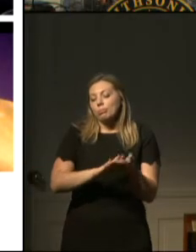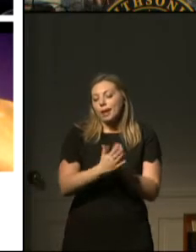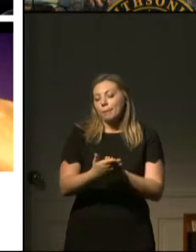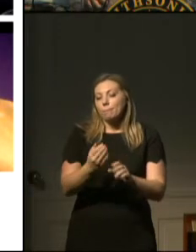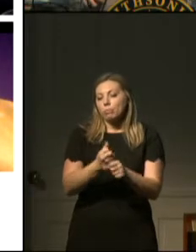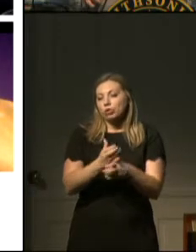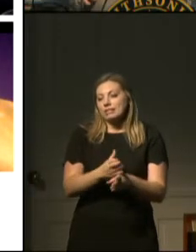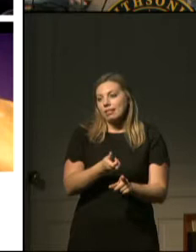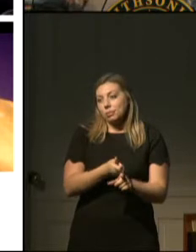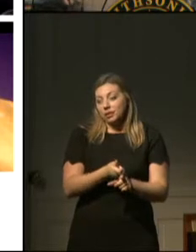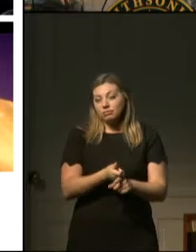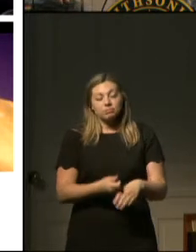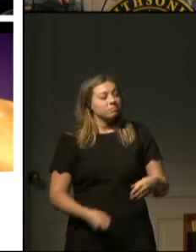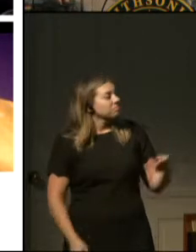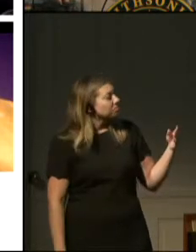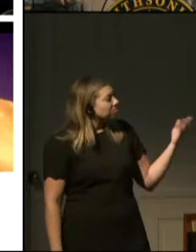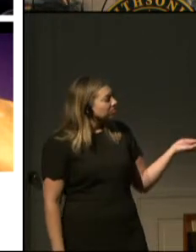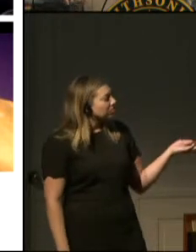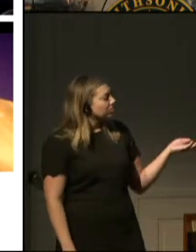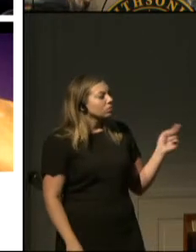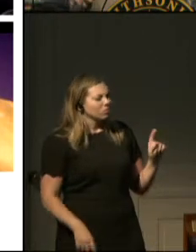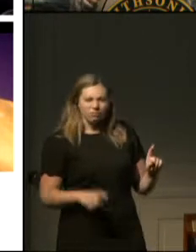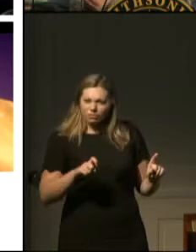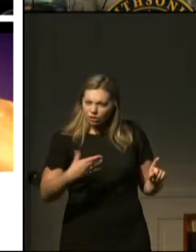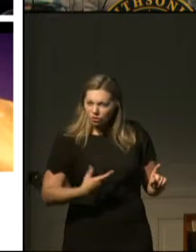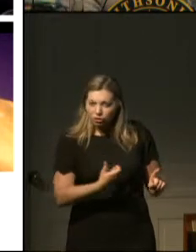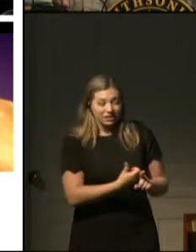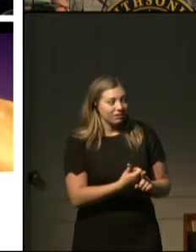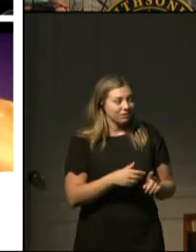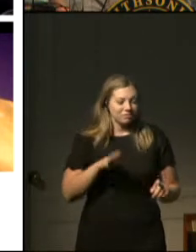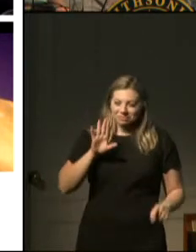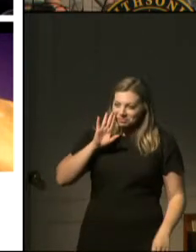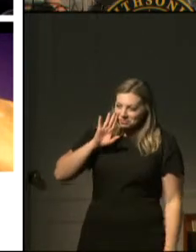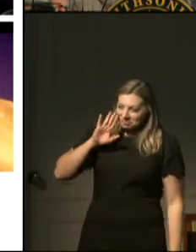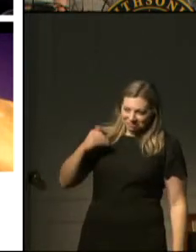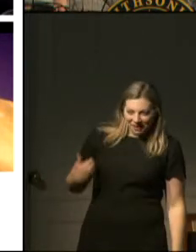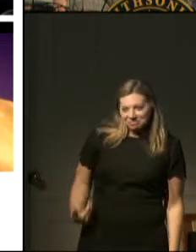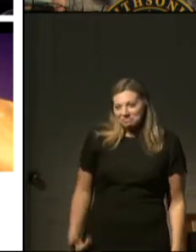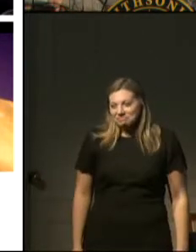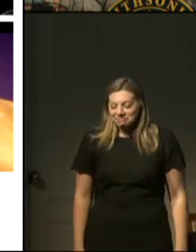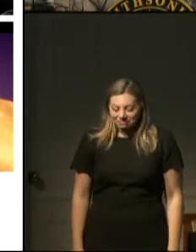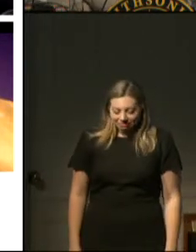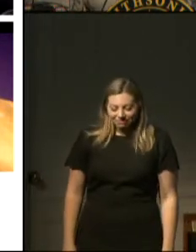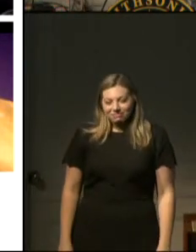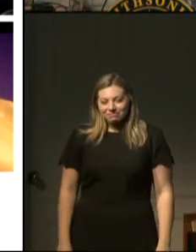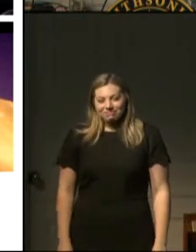So this right here, well, you should introduce yourself. Oh, hi.